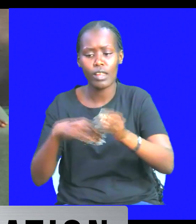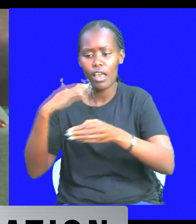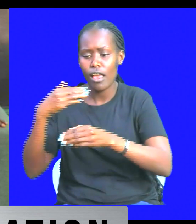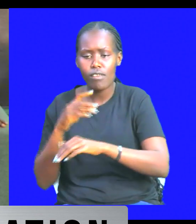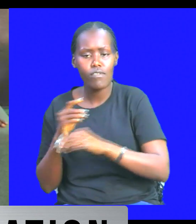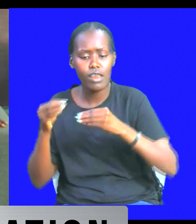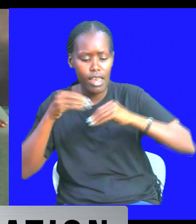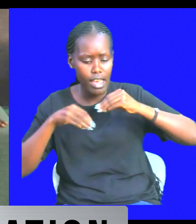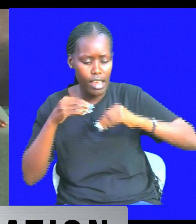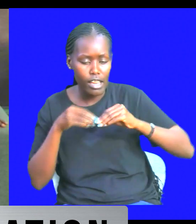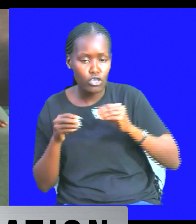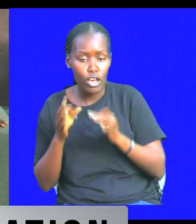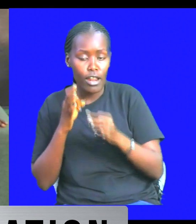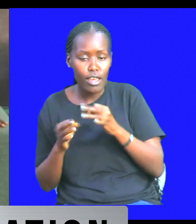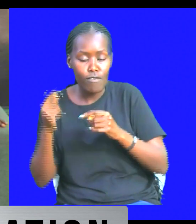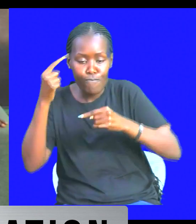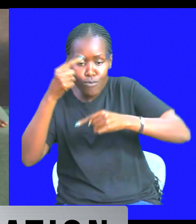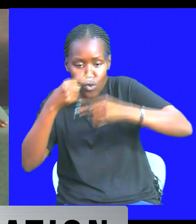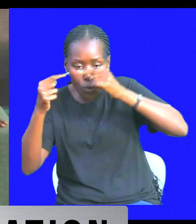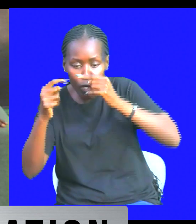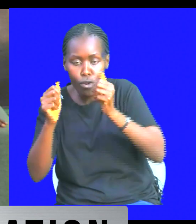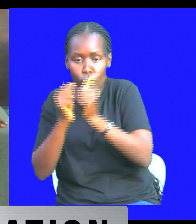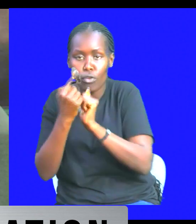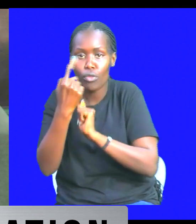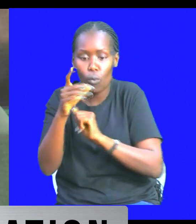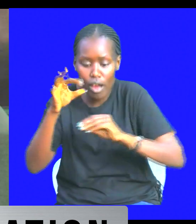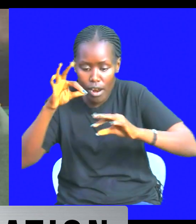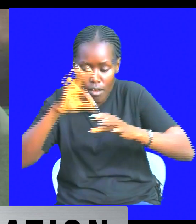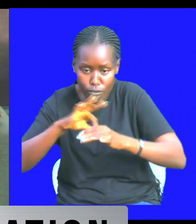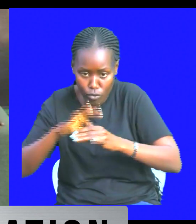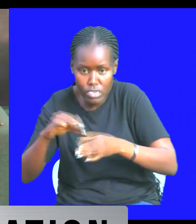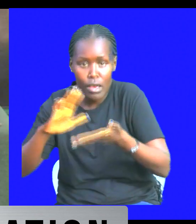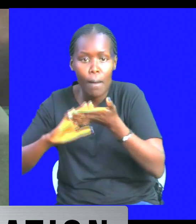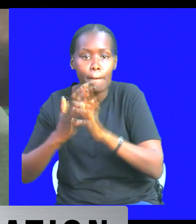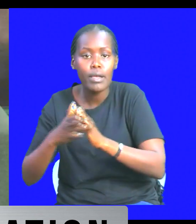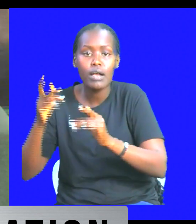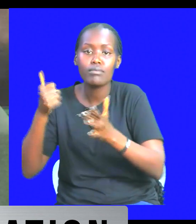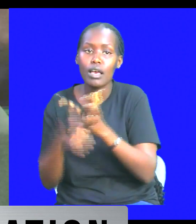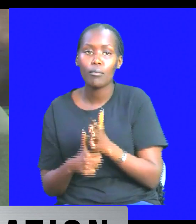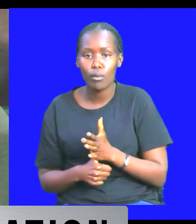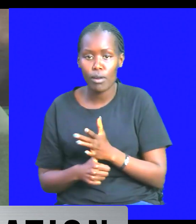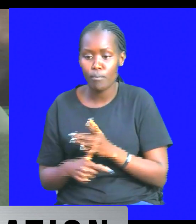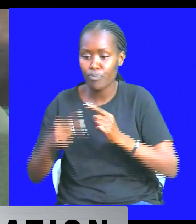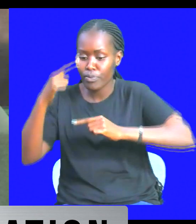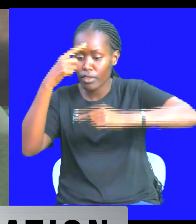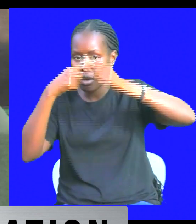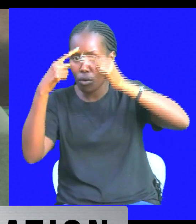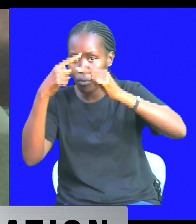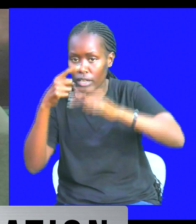Jonah, Right. if you were to win by one vote, it becomes a problem. Your win is so much in